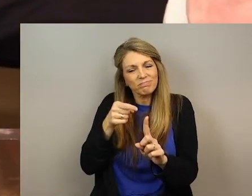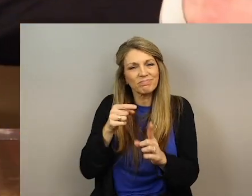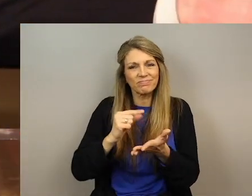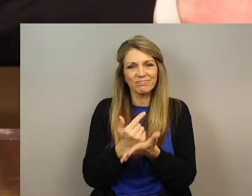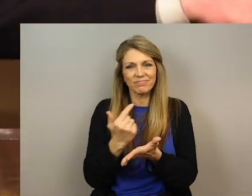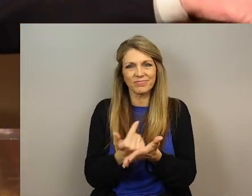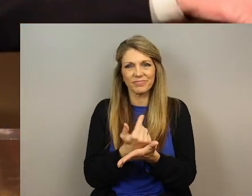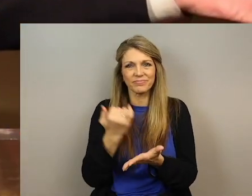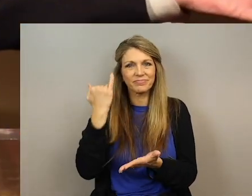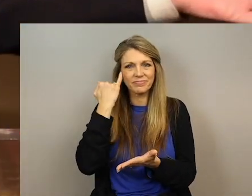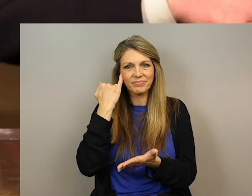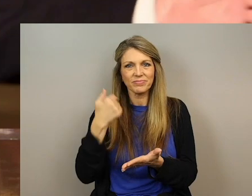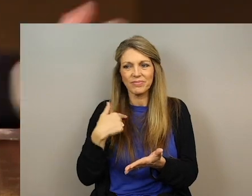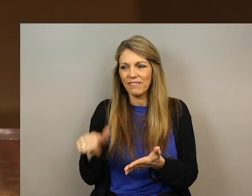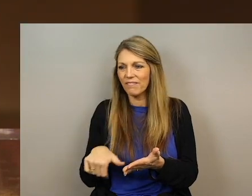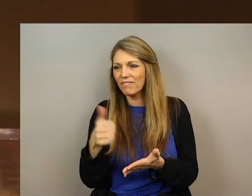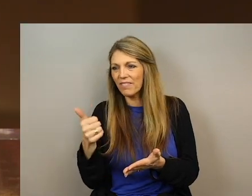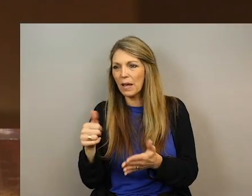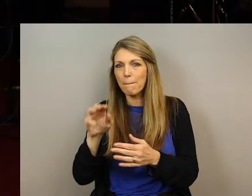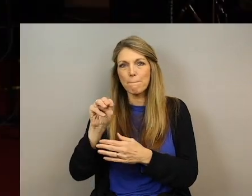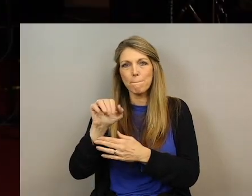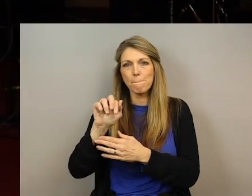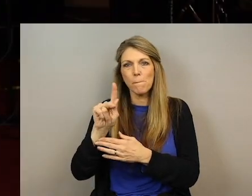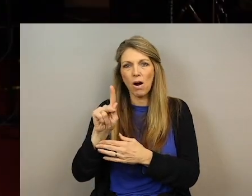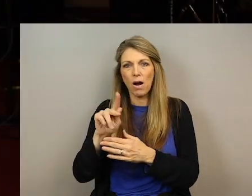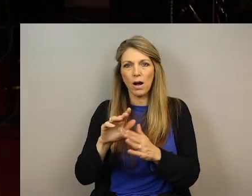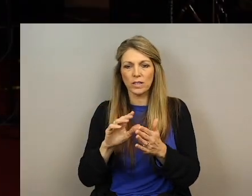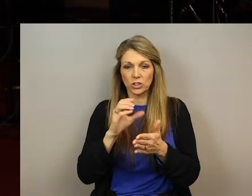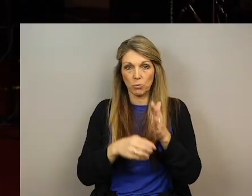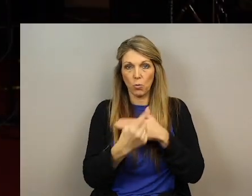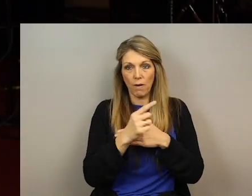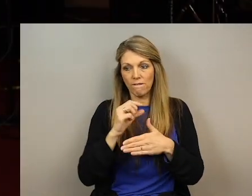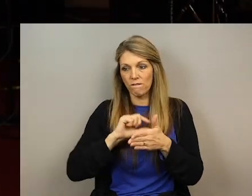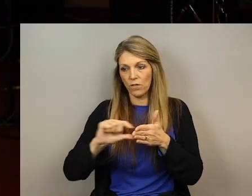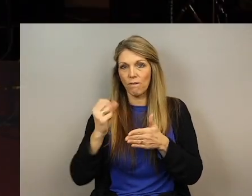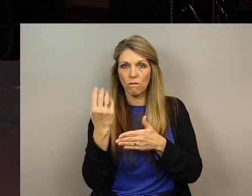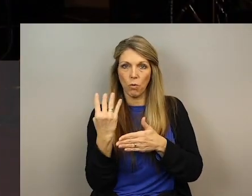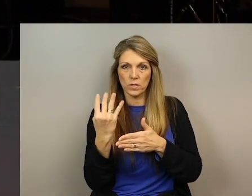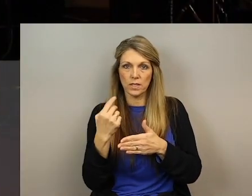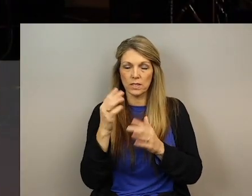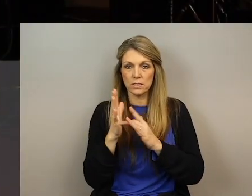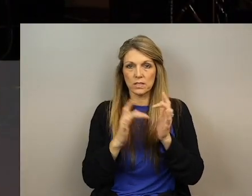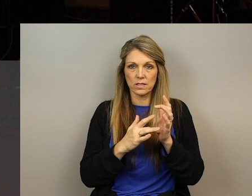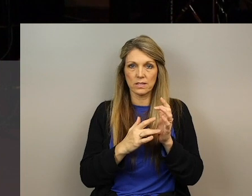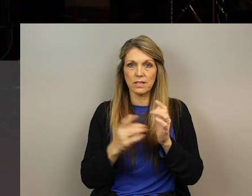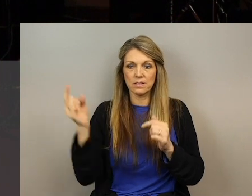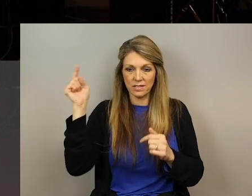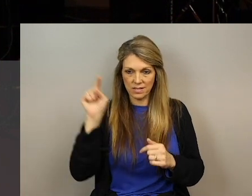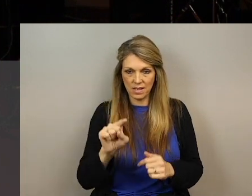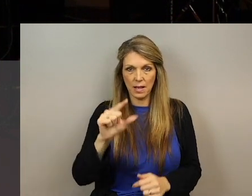go over and we start looking at some of the other gospels, the gospel of Mark. Mark chapter 1 verse 14. Here's what it says. Jesus came